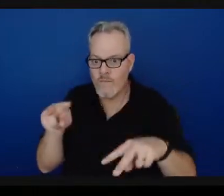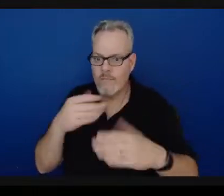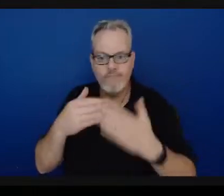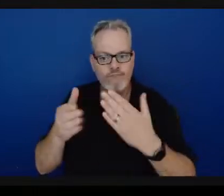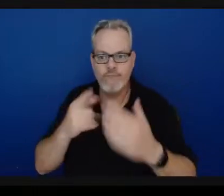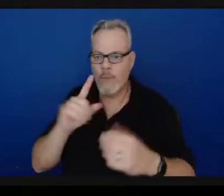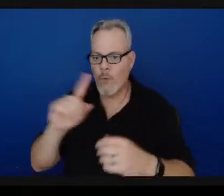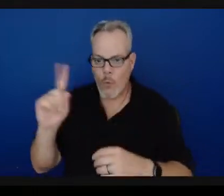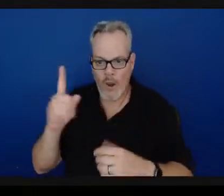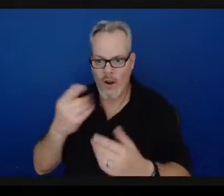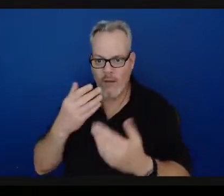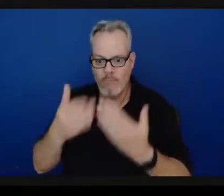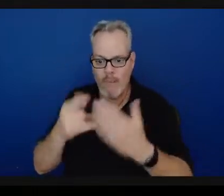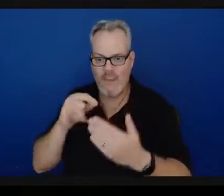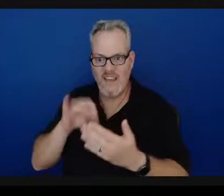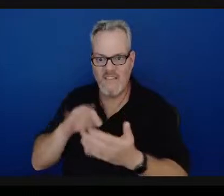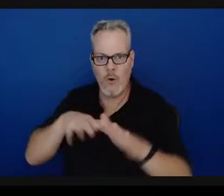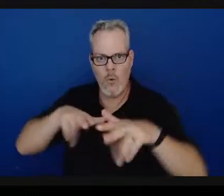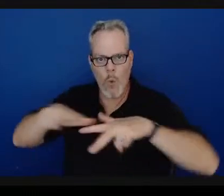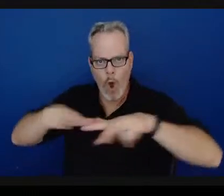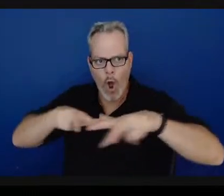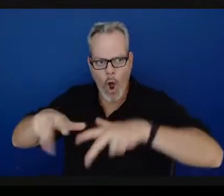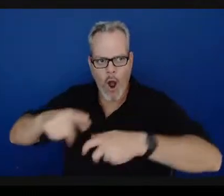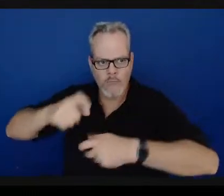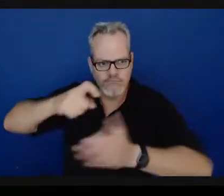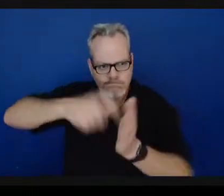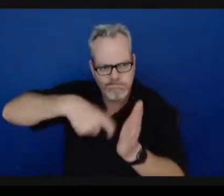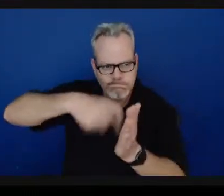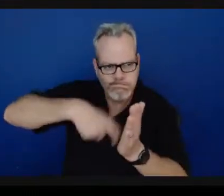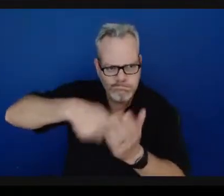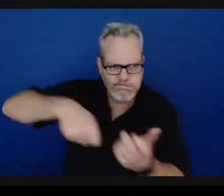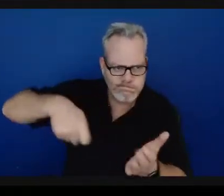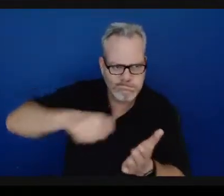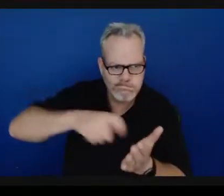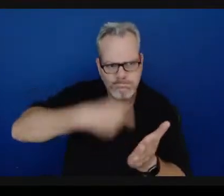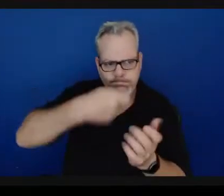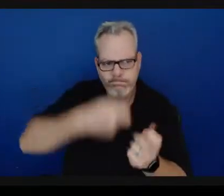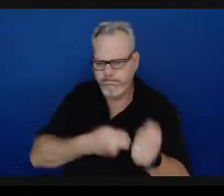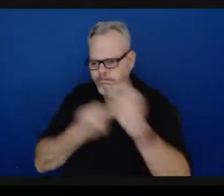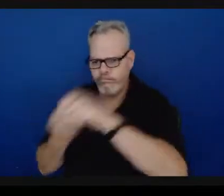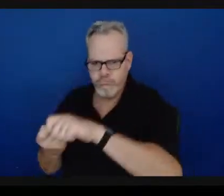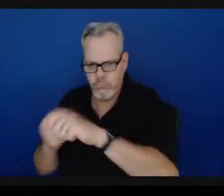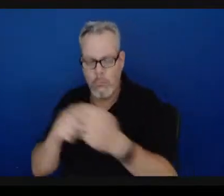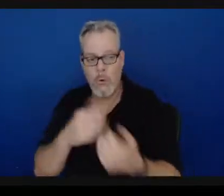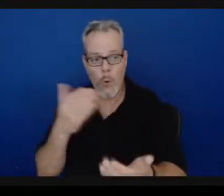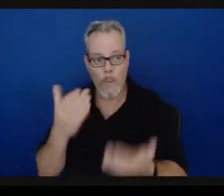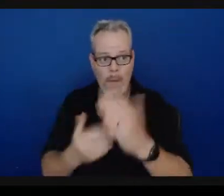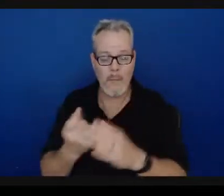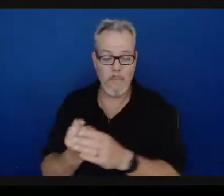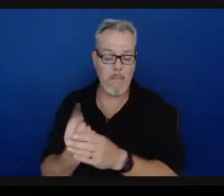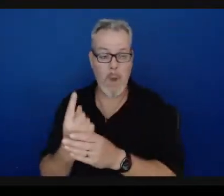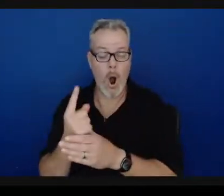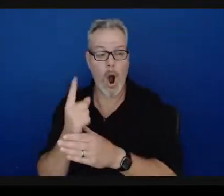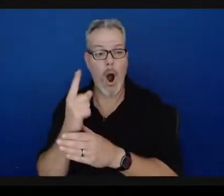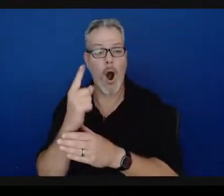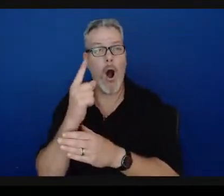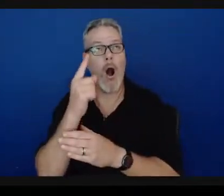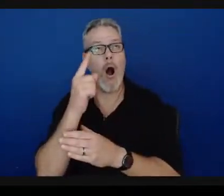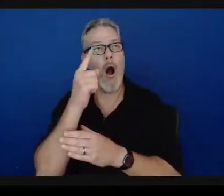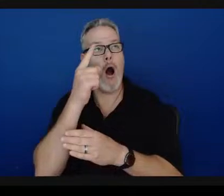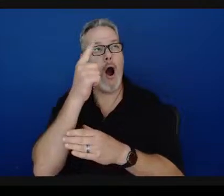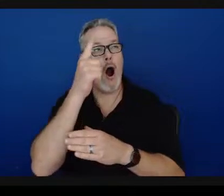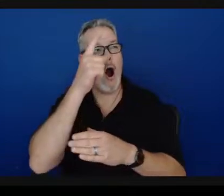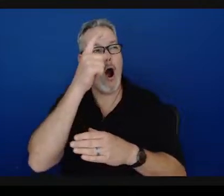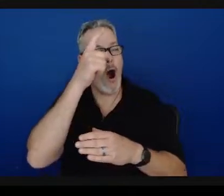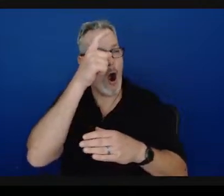actually going down and collecting it with a shovel or a hammer like this, or possibly collecting bits that shoot out of the fountain and land on a road or on